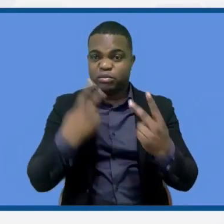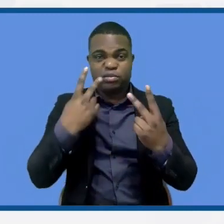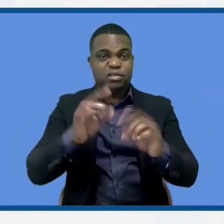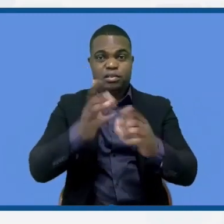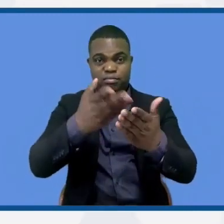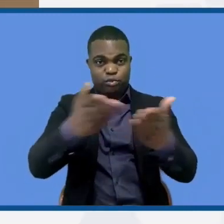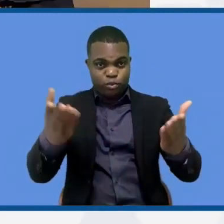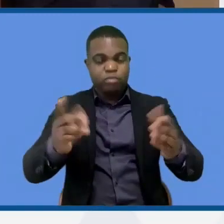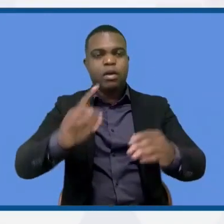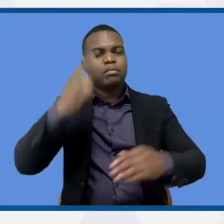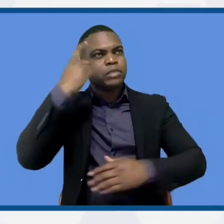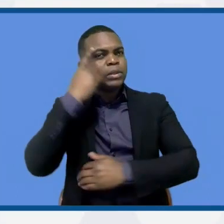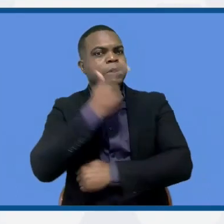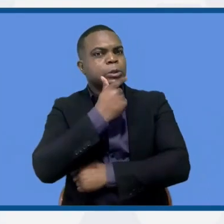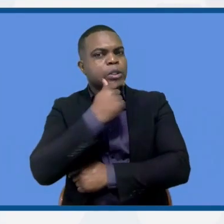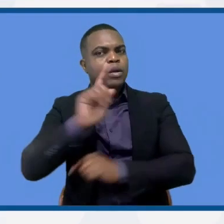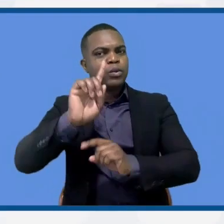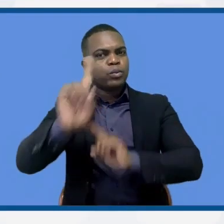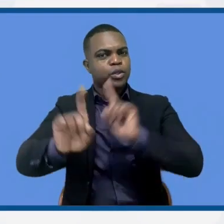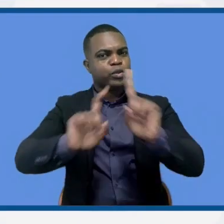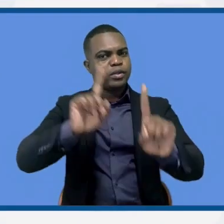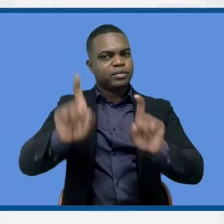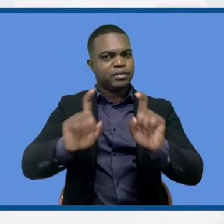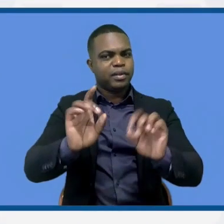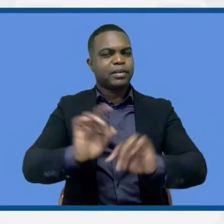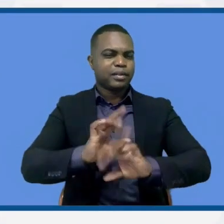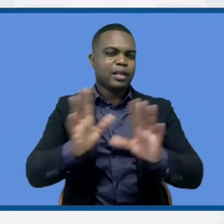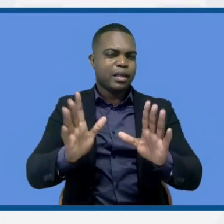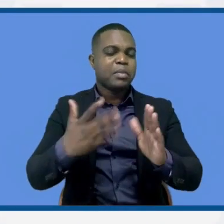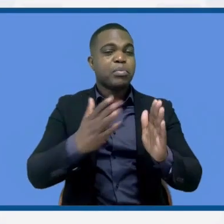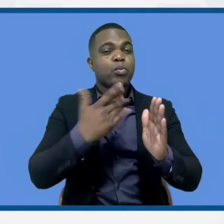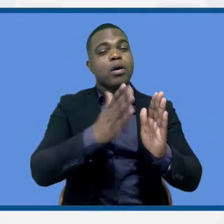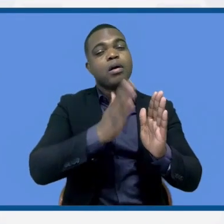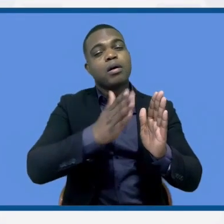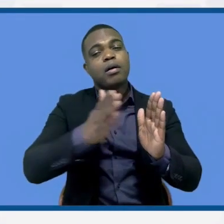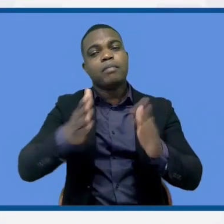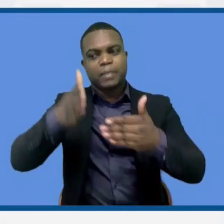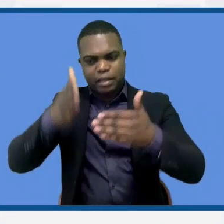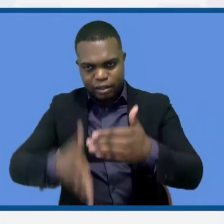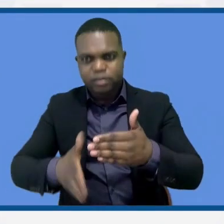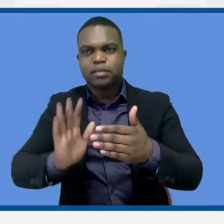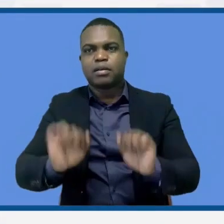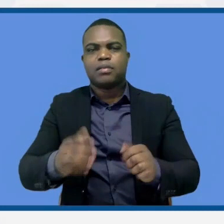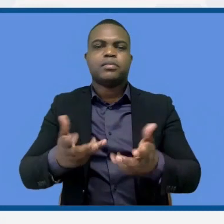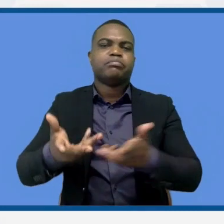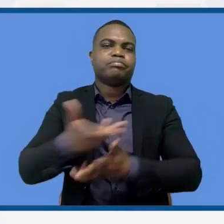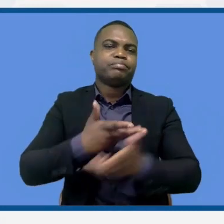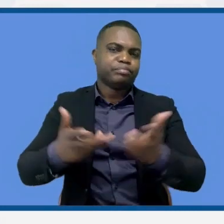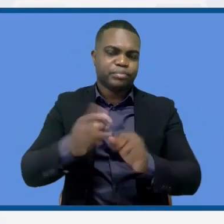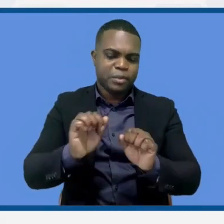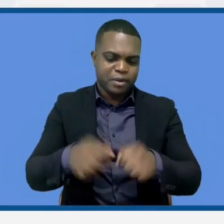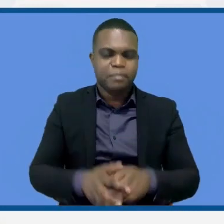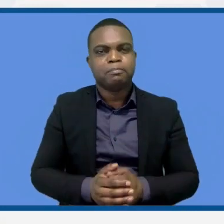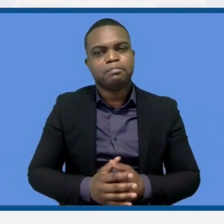But I want to share the Slido tool, slido.com, which has been available throughout the entire